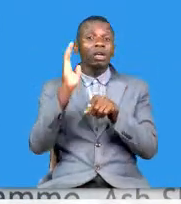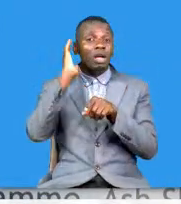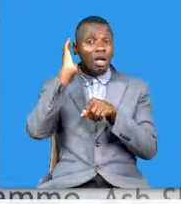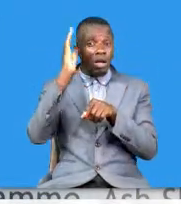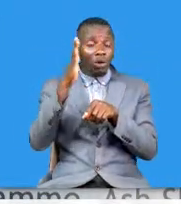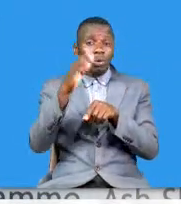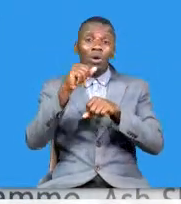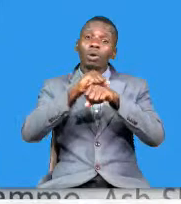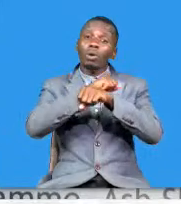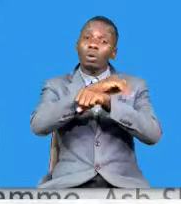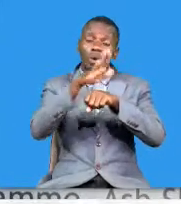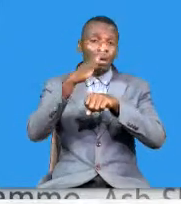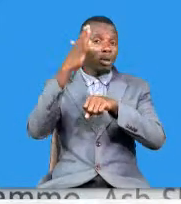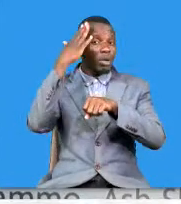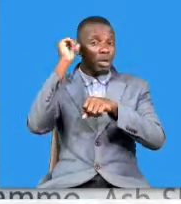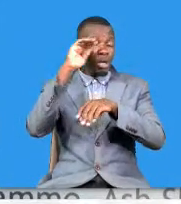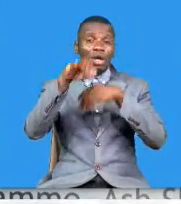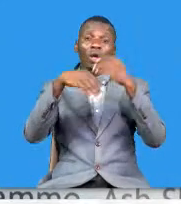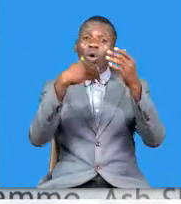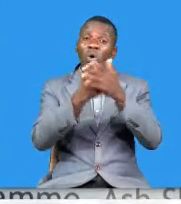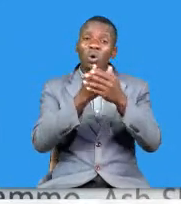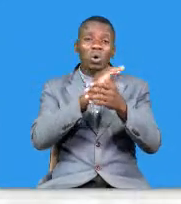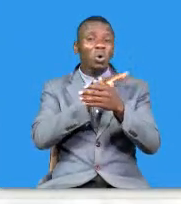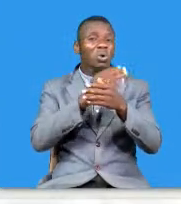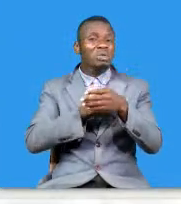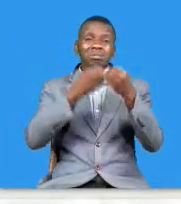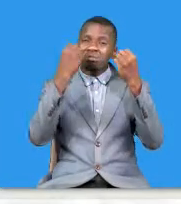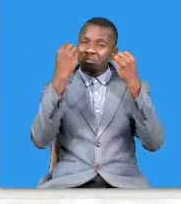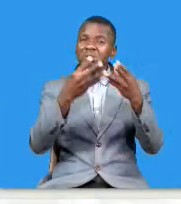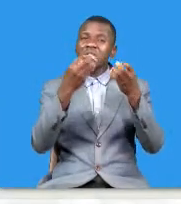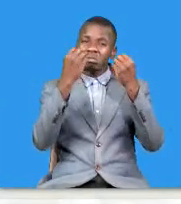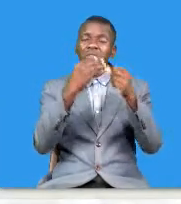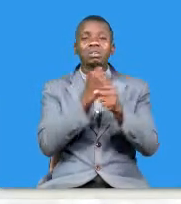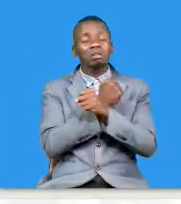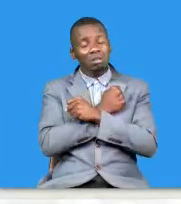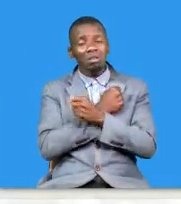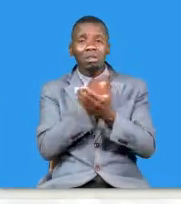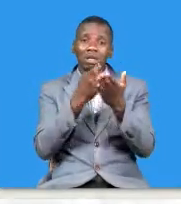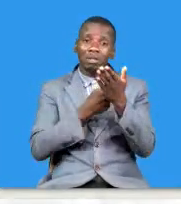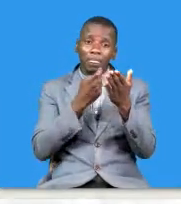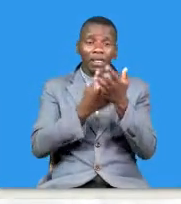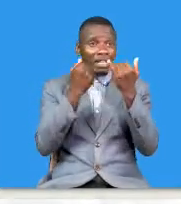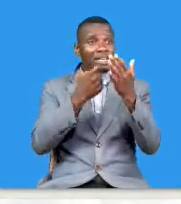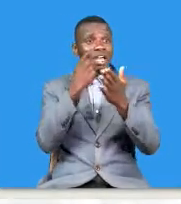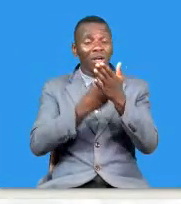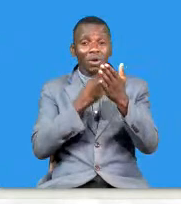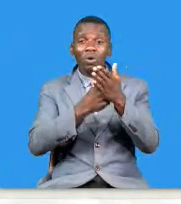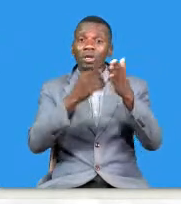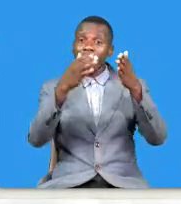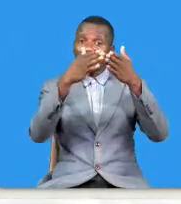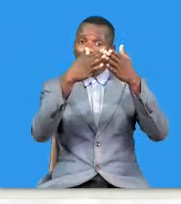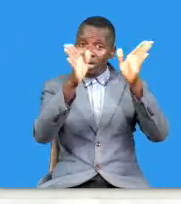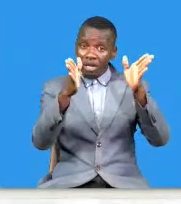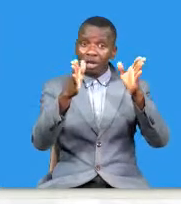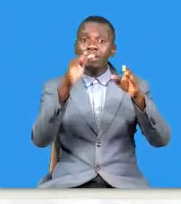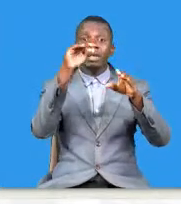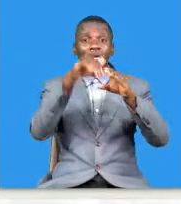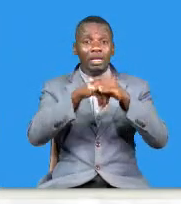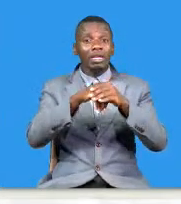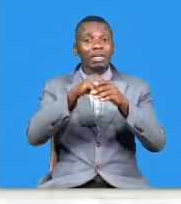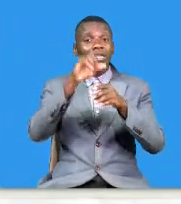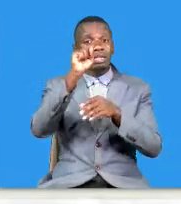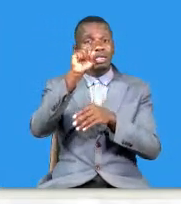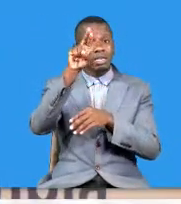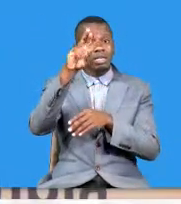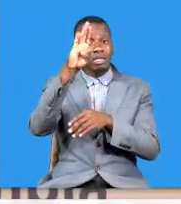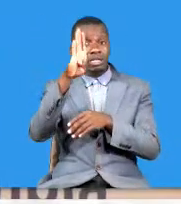they are the ones who do the majority of the cooking. The cooking services has been launched in the 6 sub-Saharan African